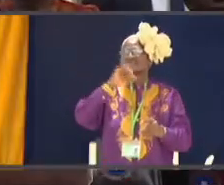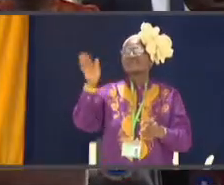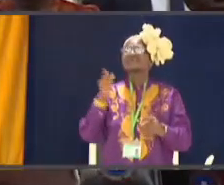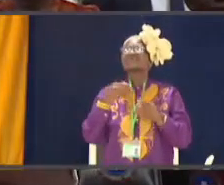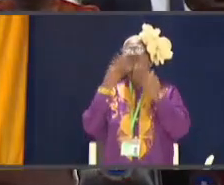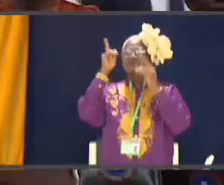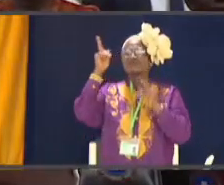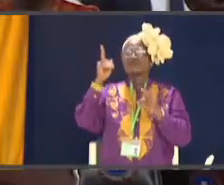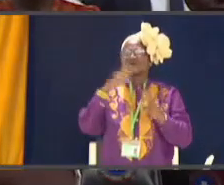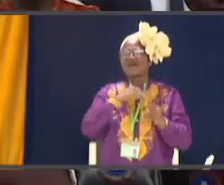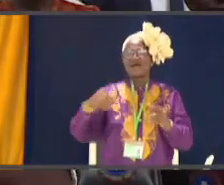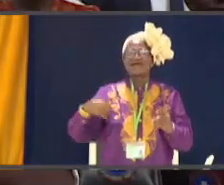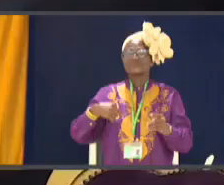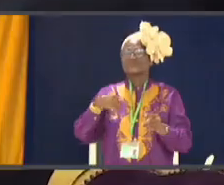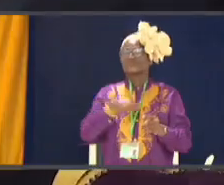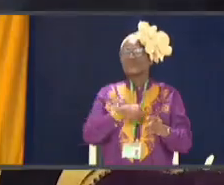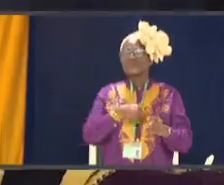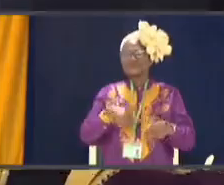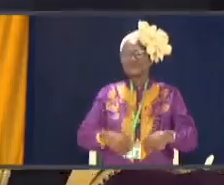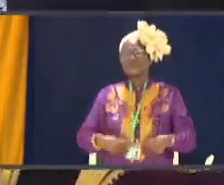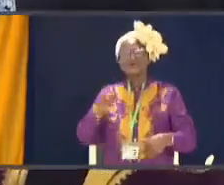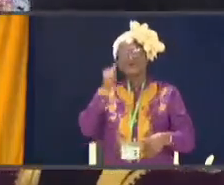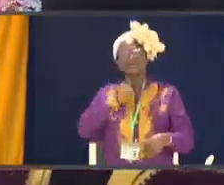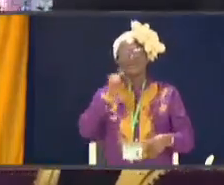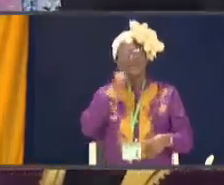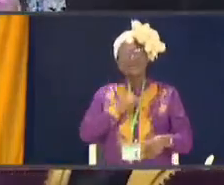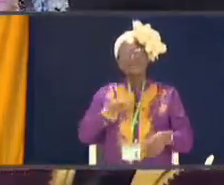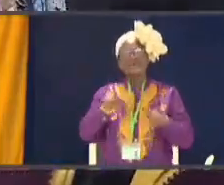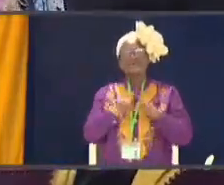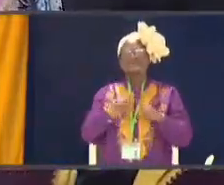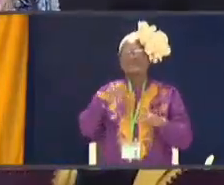And we, the elders, we are also saying thank you.